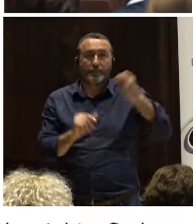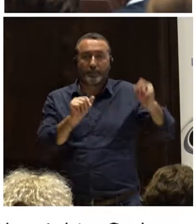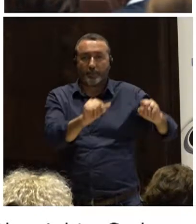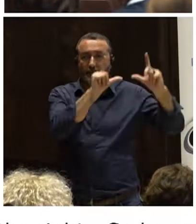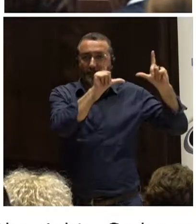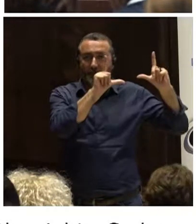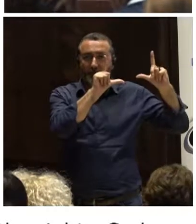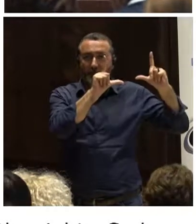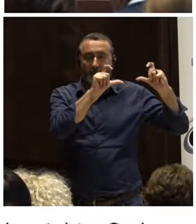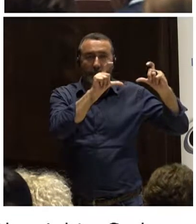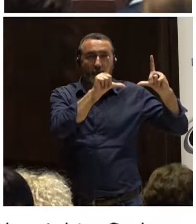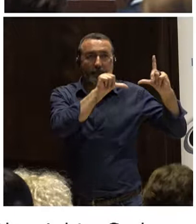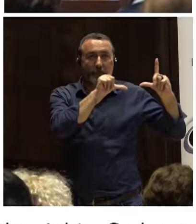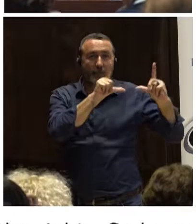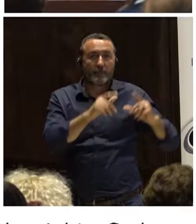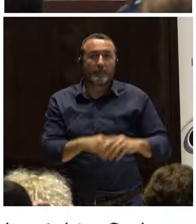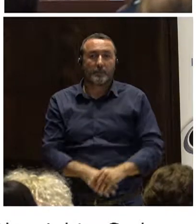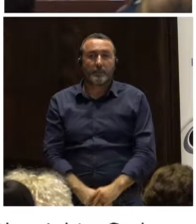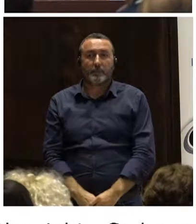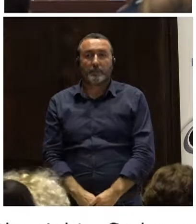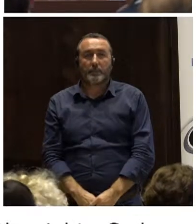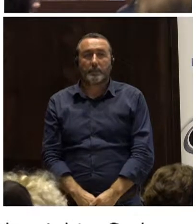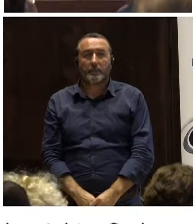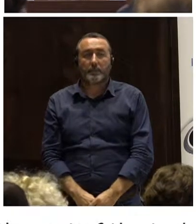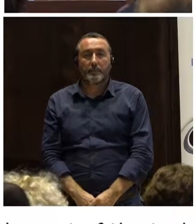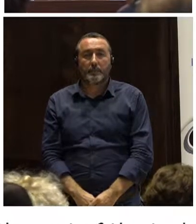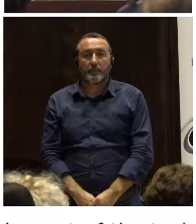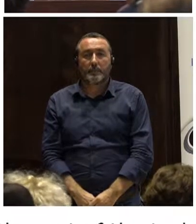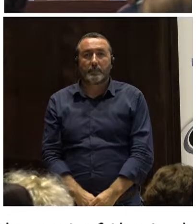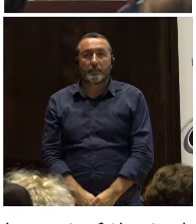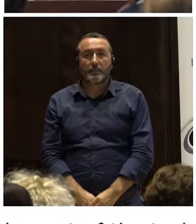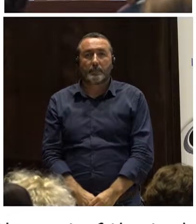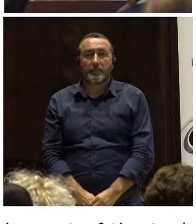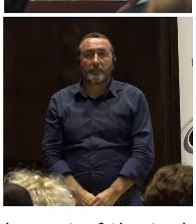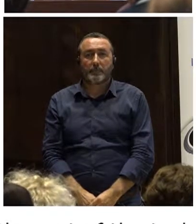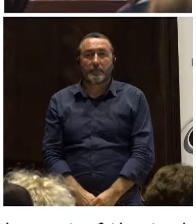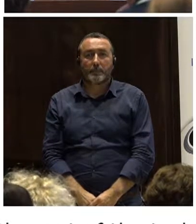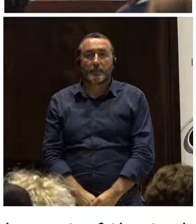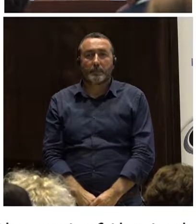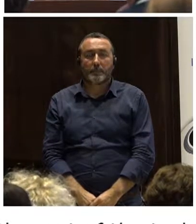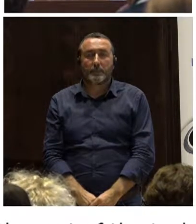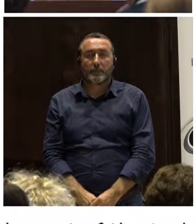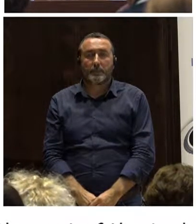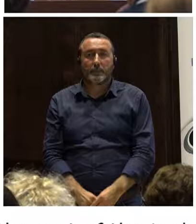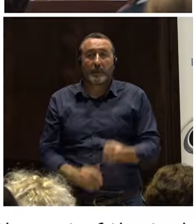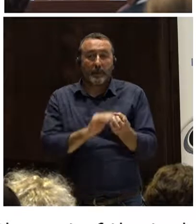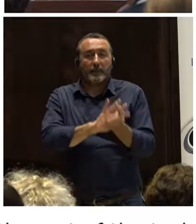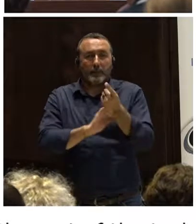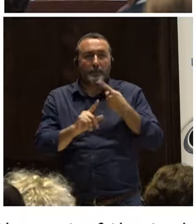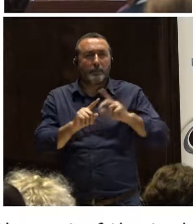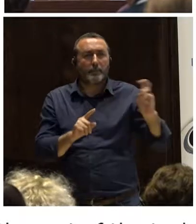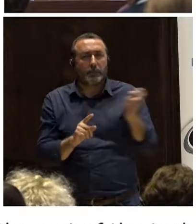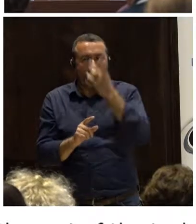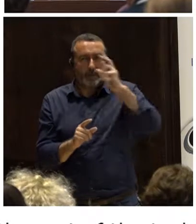And so we've been able to facilitate lots of play activities for children. When we started out doing